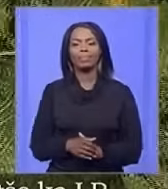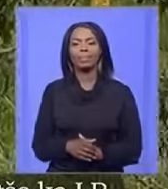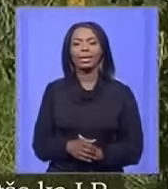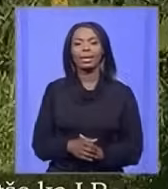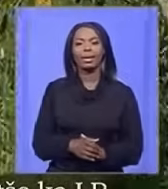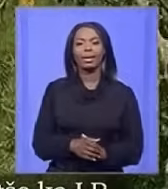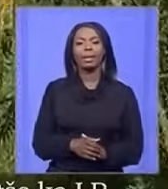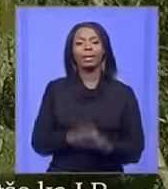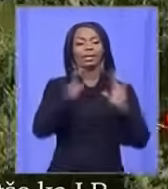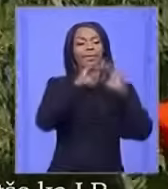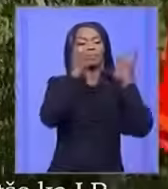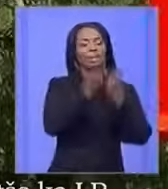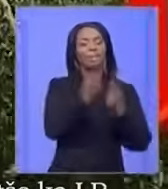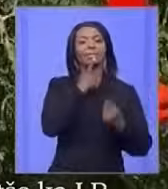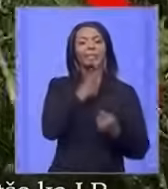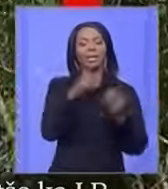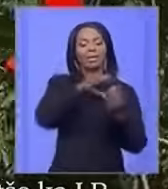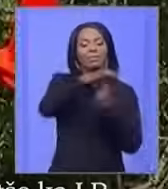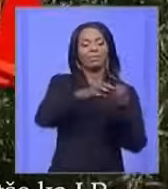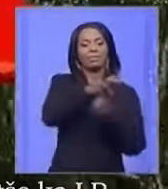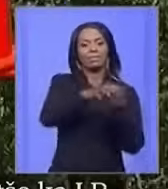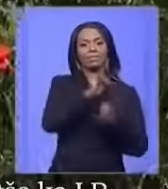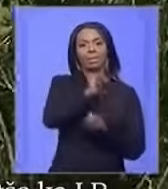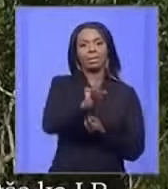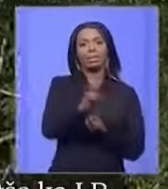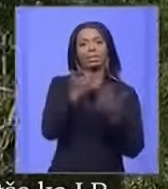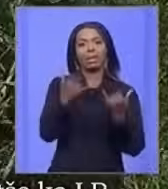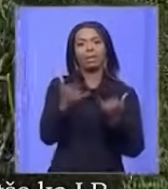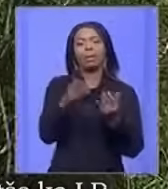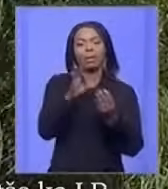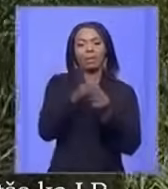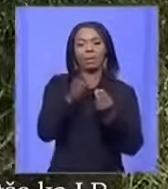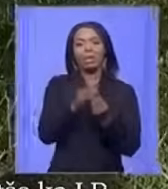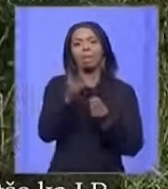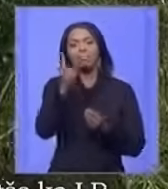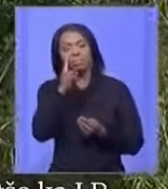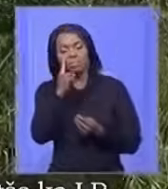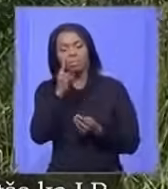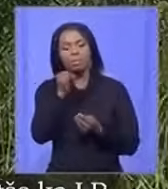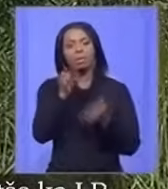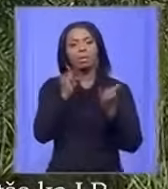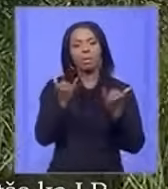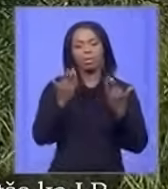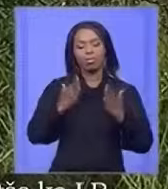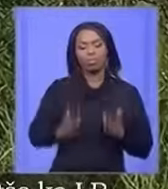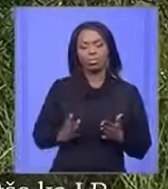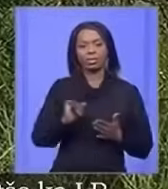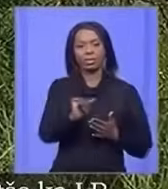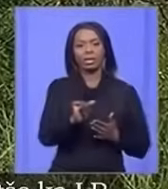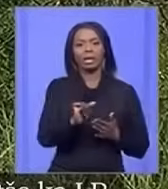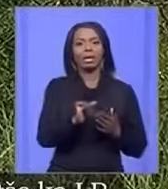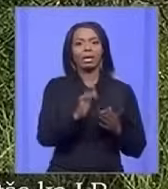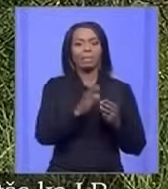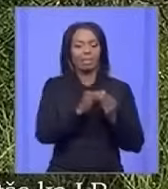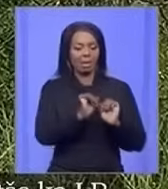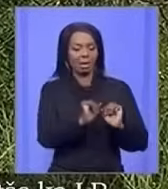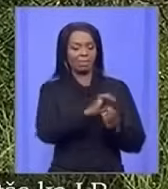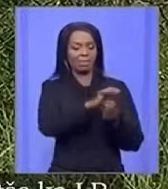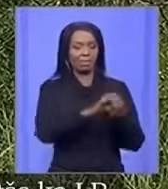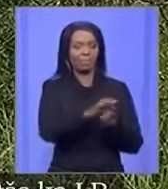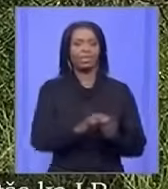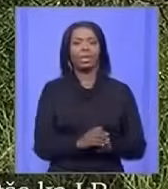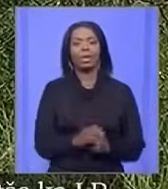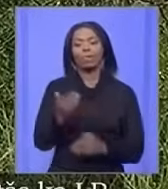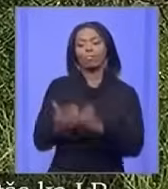re ba malapa a bobahu ba tla hlatha meloko ya bona mo bekeng ye. As procedure ke matshwanedi